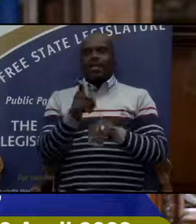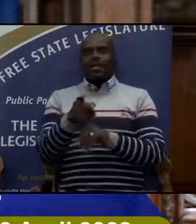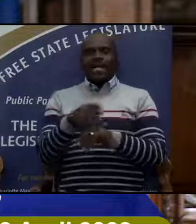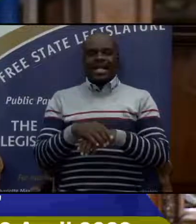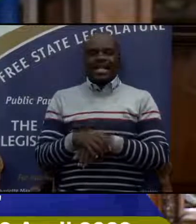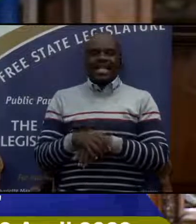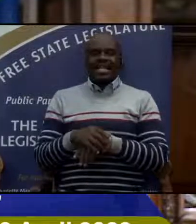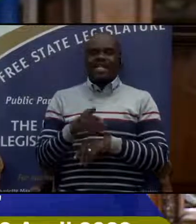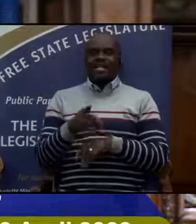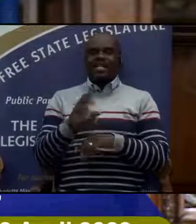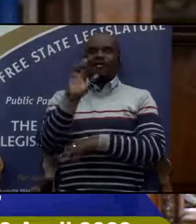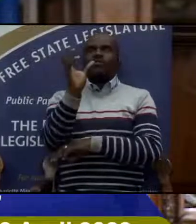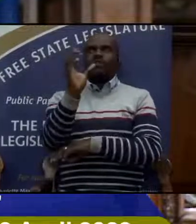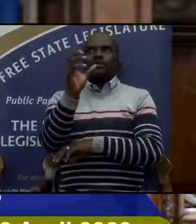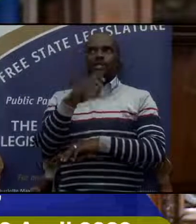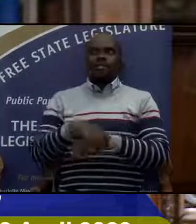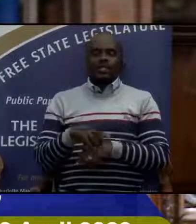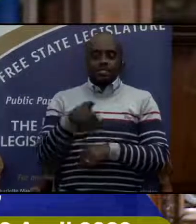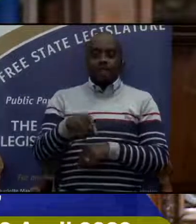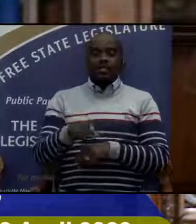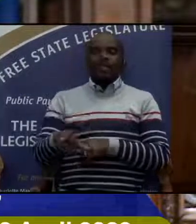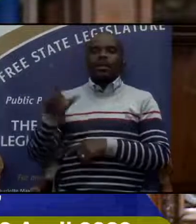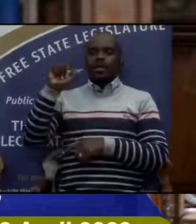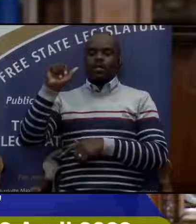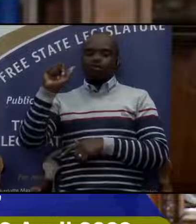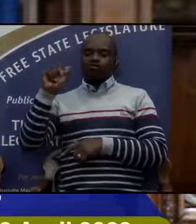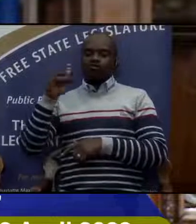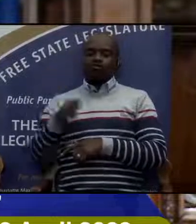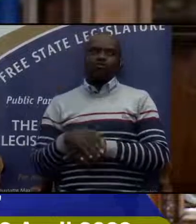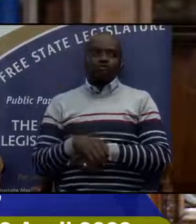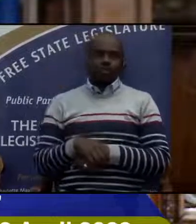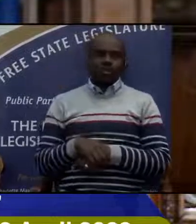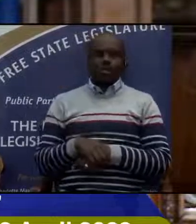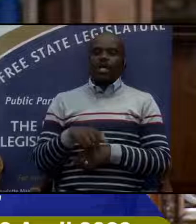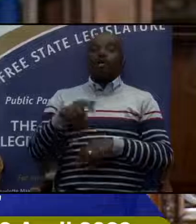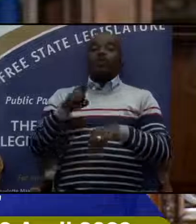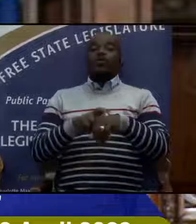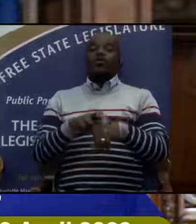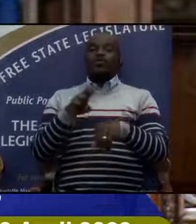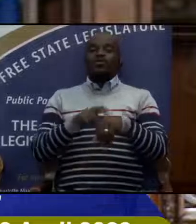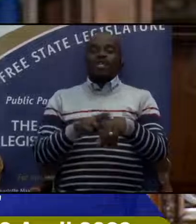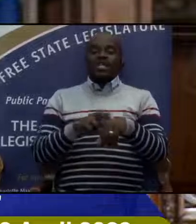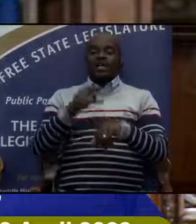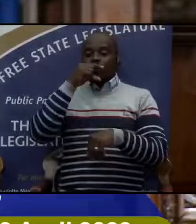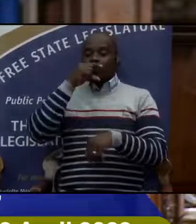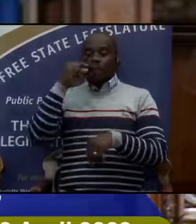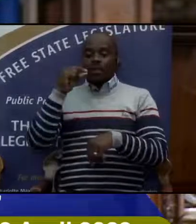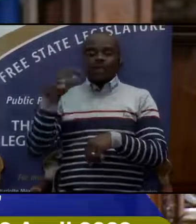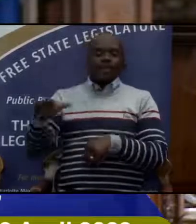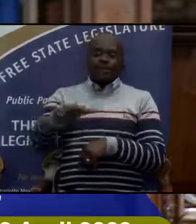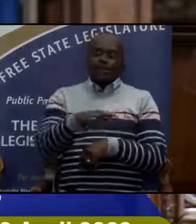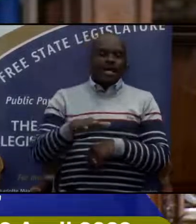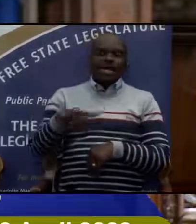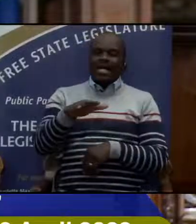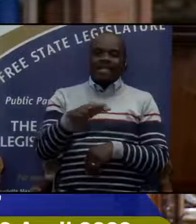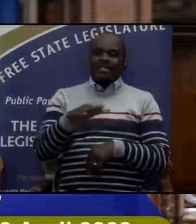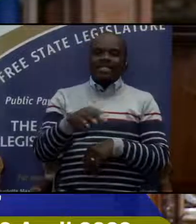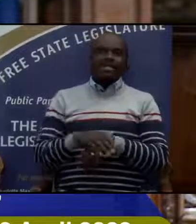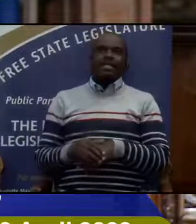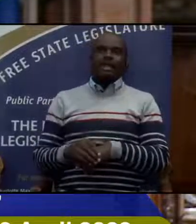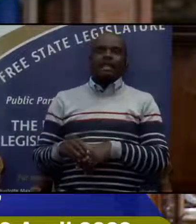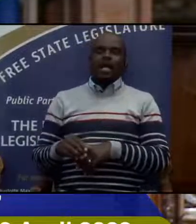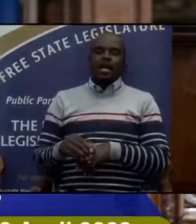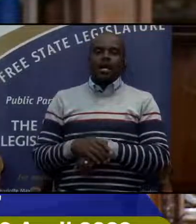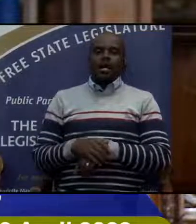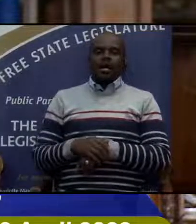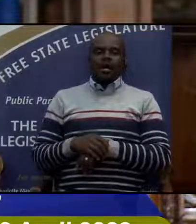Sotumo. So we need to rename this place, because majority of us, Kiruna di natives,